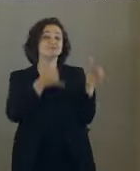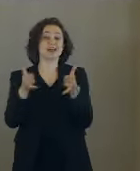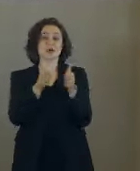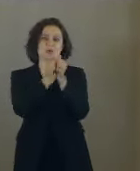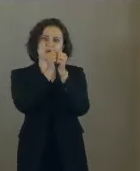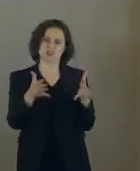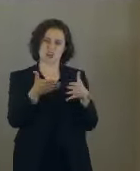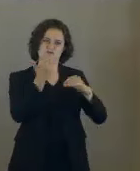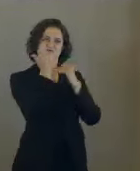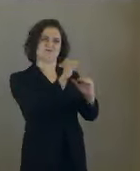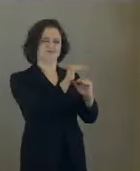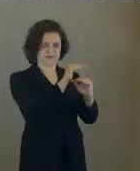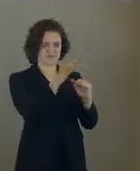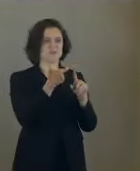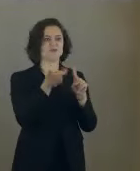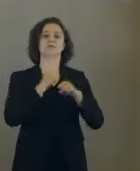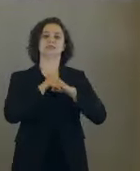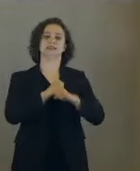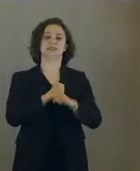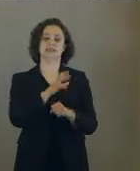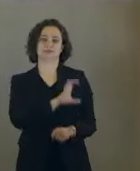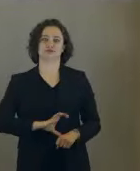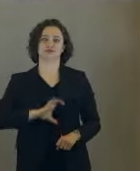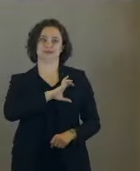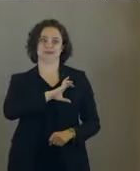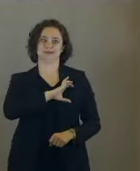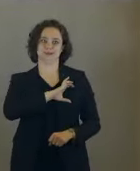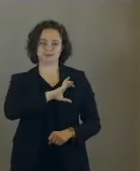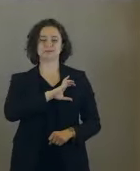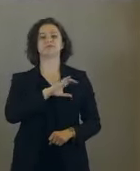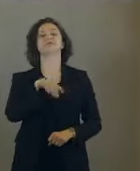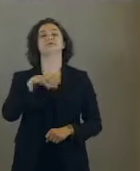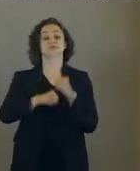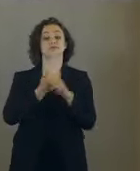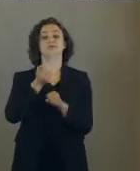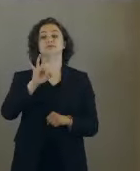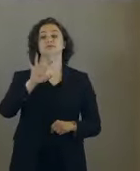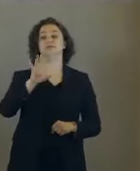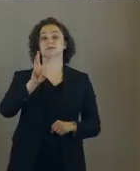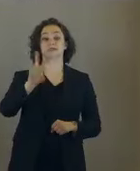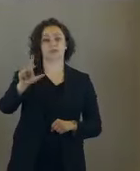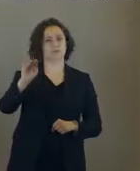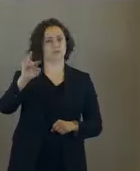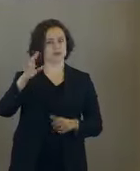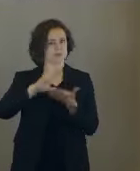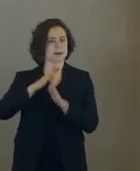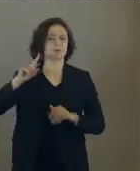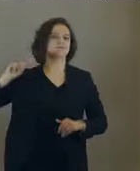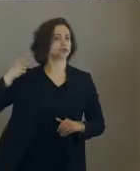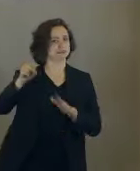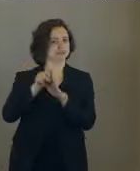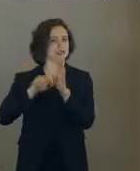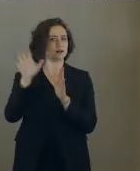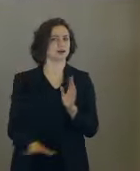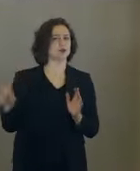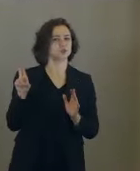undue restrictions based on protected characteristics. And whereas in 1963, Michigan became the first state in the country